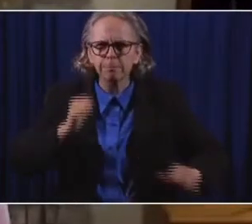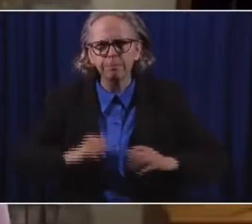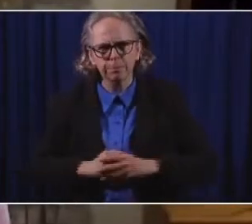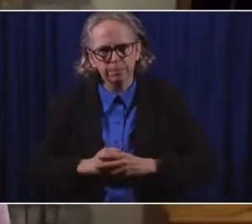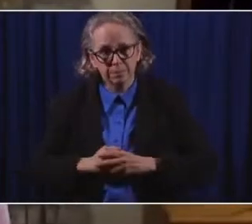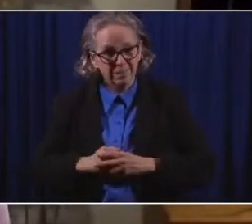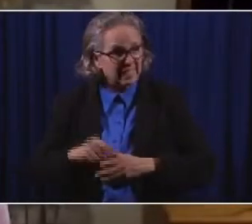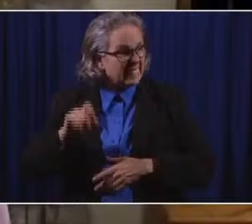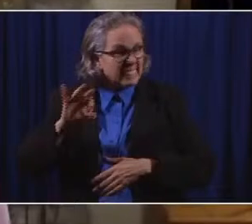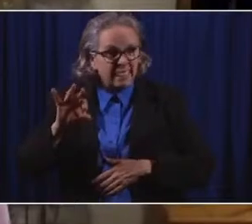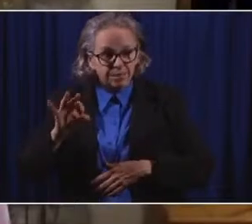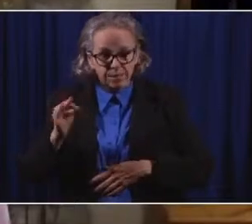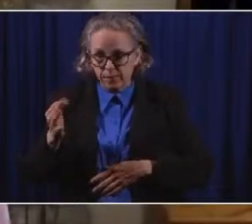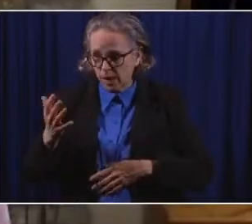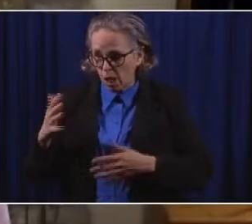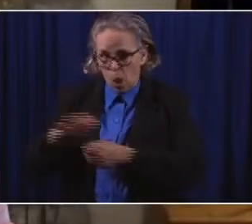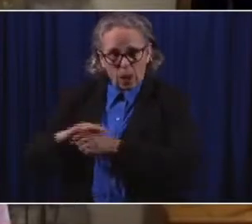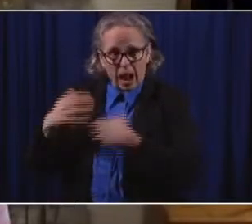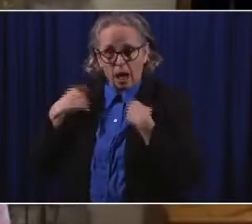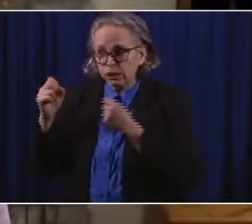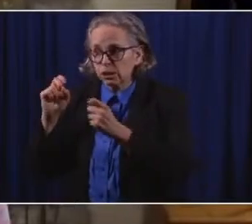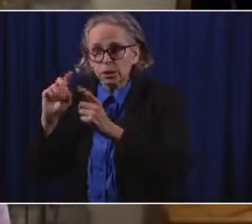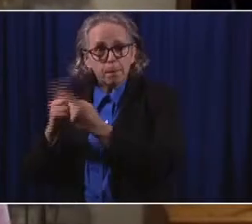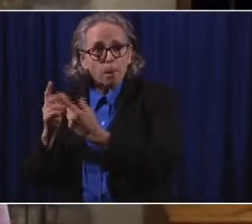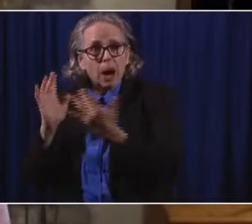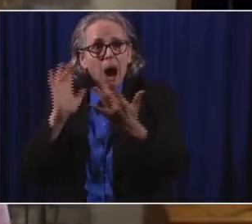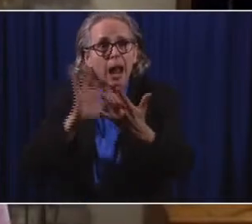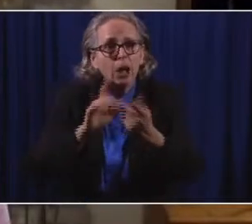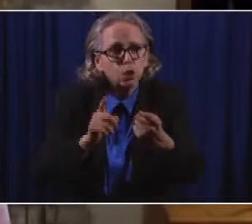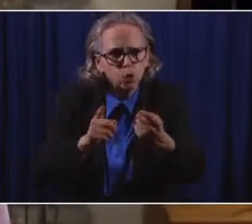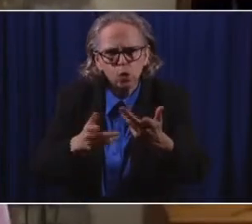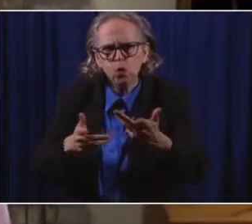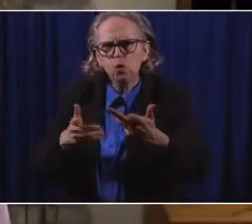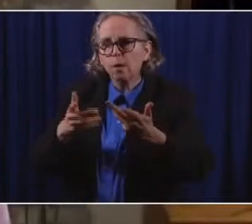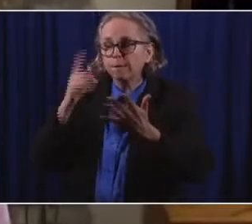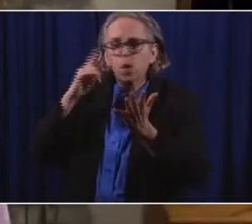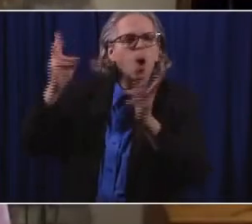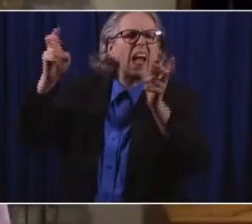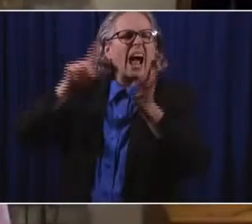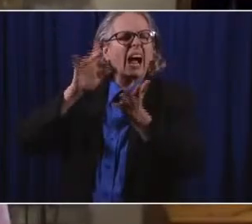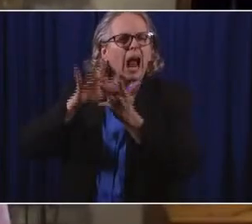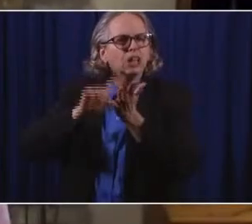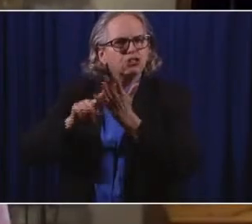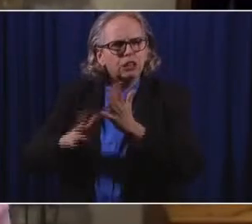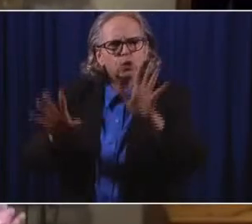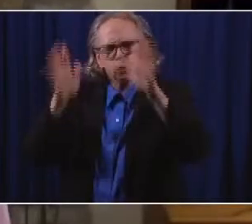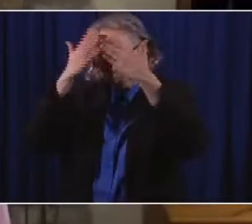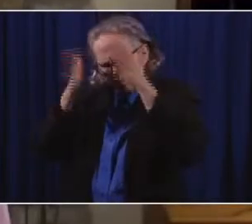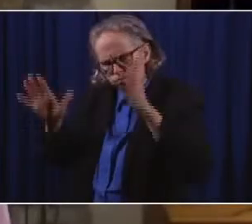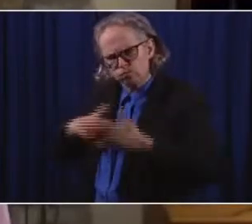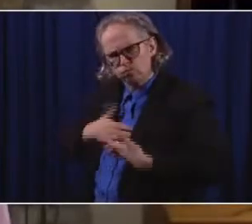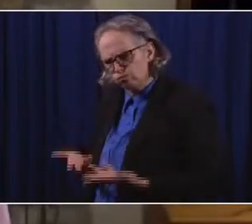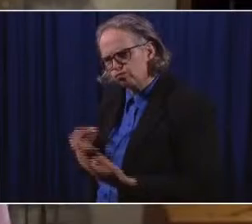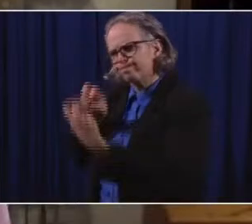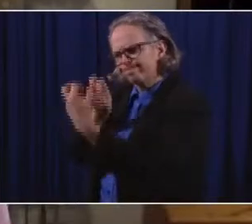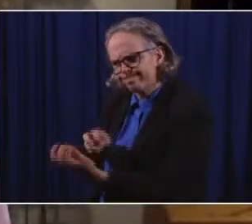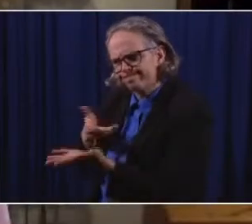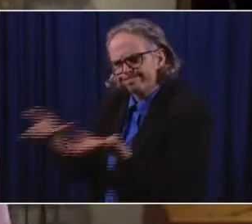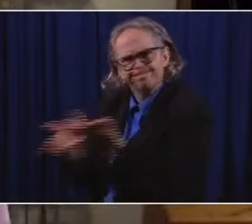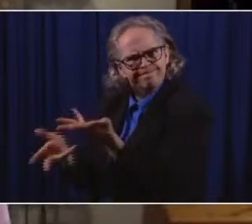you're diagnosed with COVID-19 or exposed to somebody who has COVID-19. Work remotely from home if you